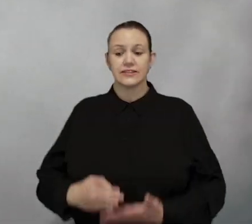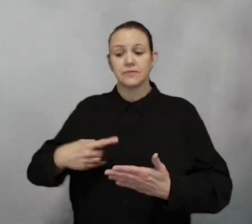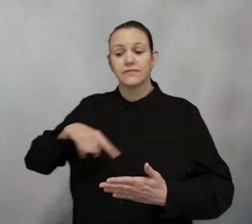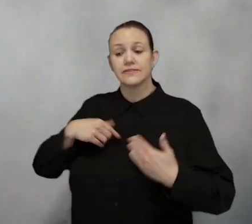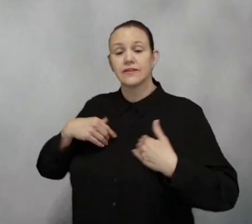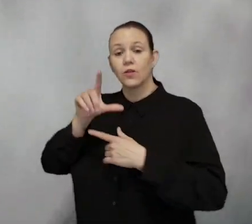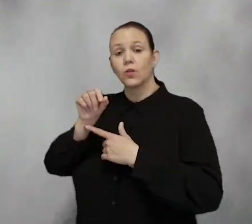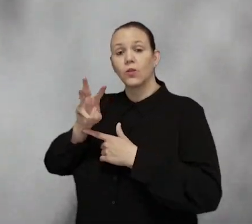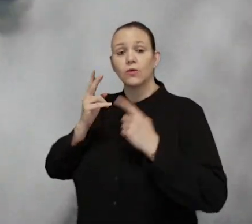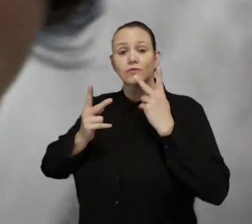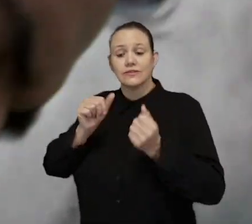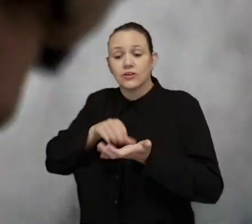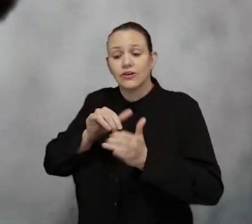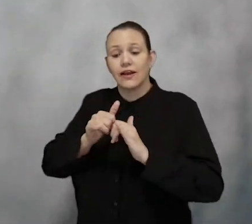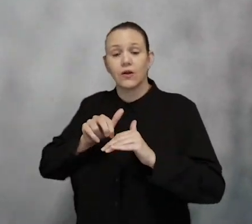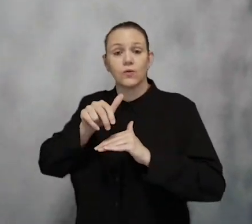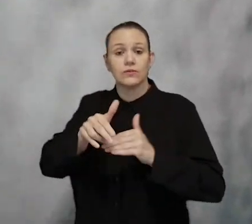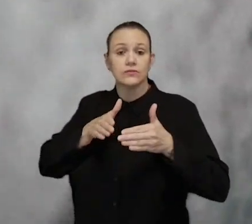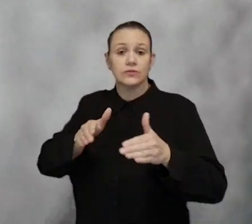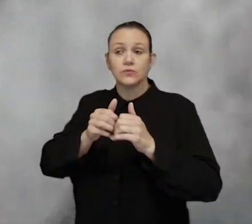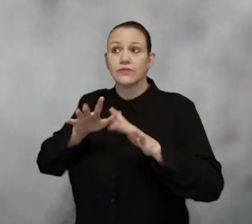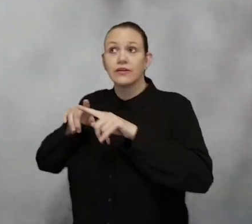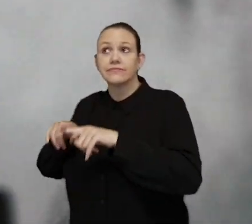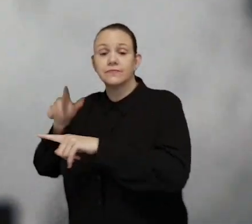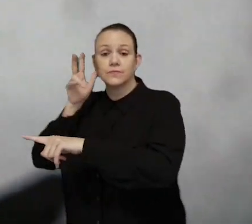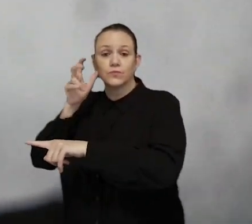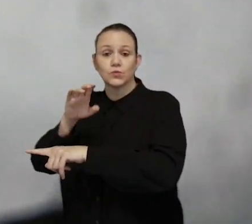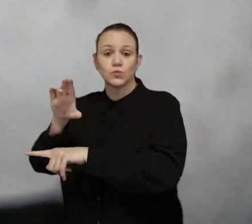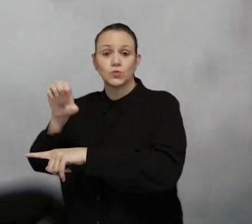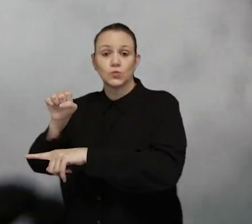Some of us with low vision can learn to cross the street without audio cues.